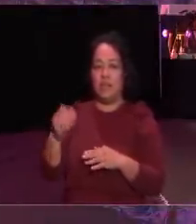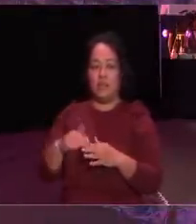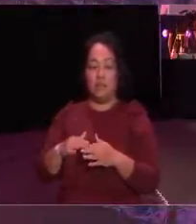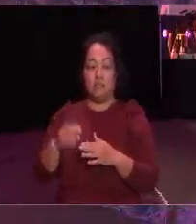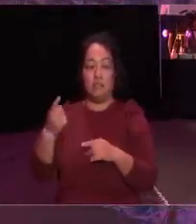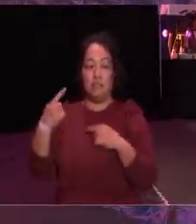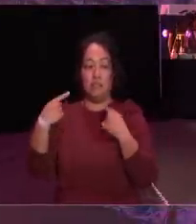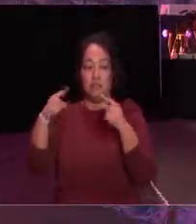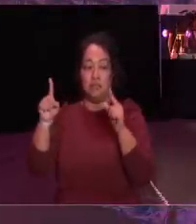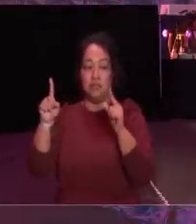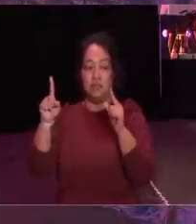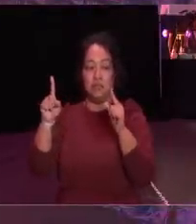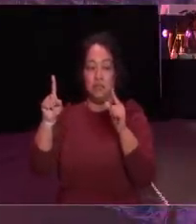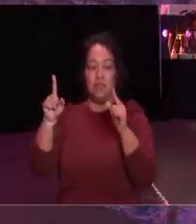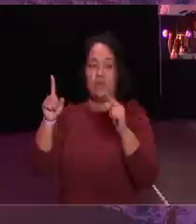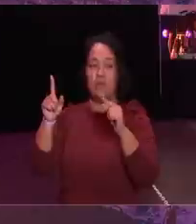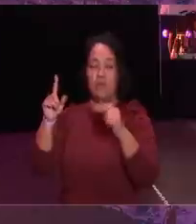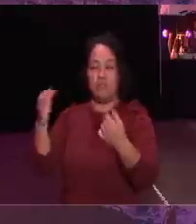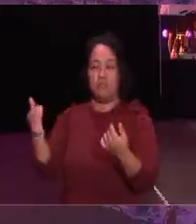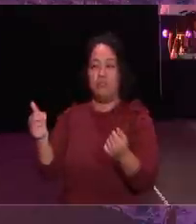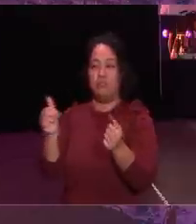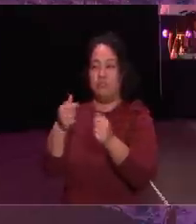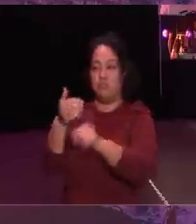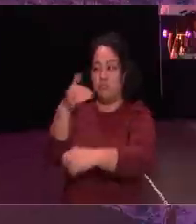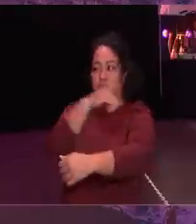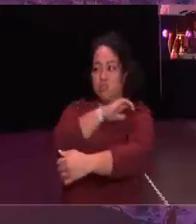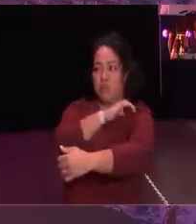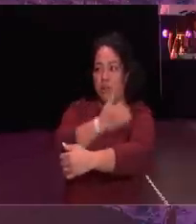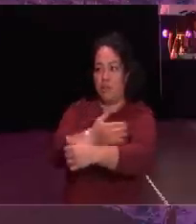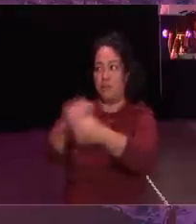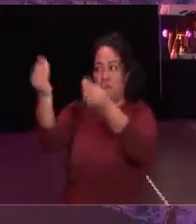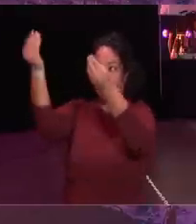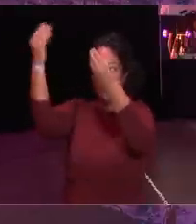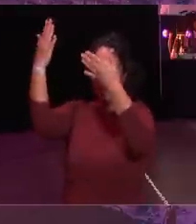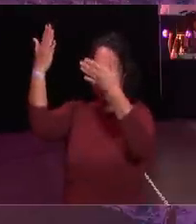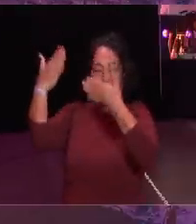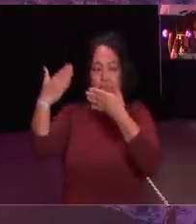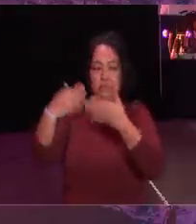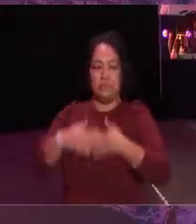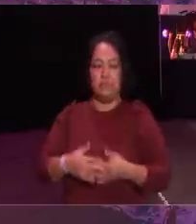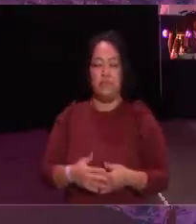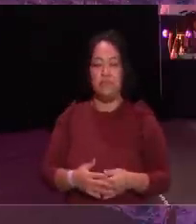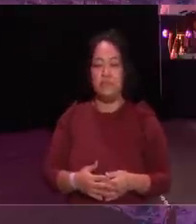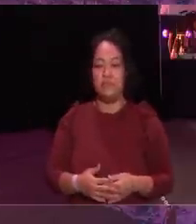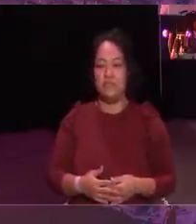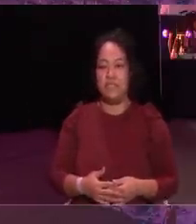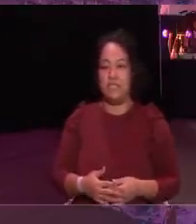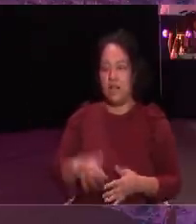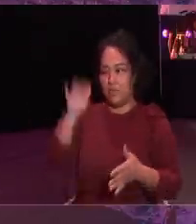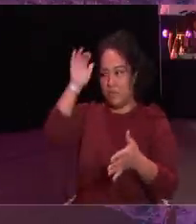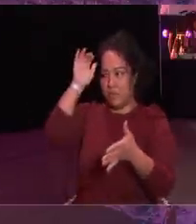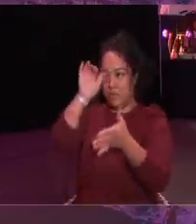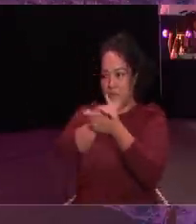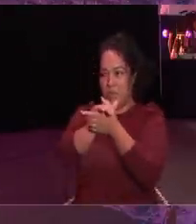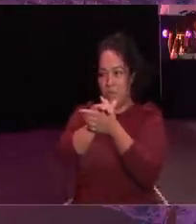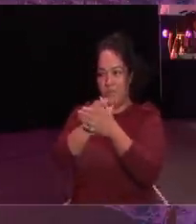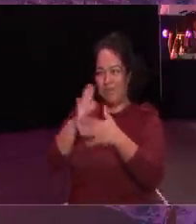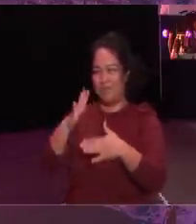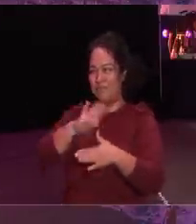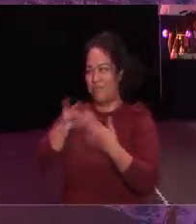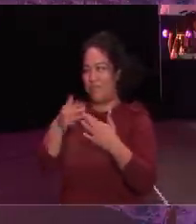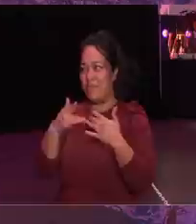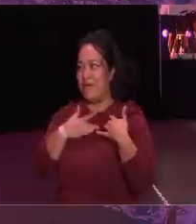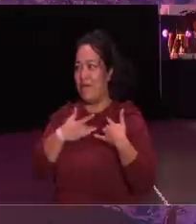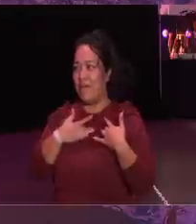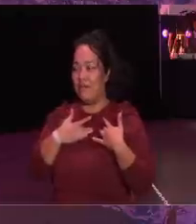Del poder de lo alto. With power from on high. Yo creo con todo mi corazón. I believe with all my heart.